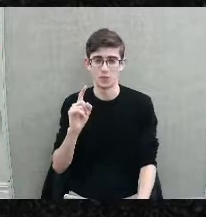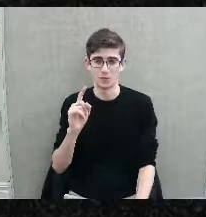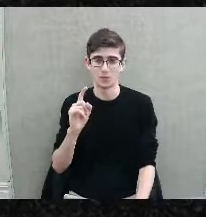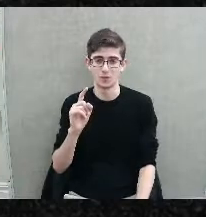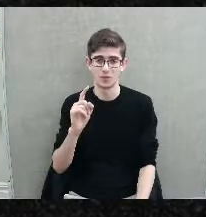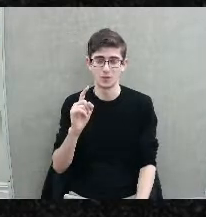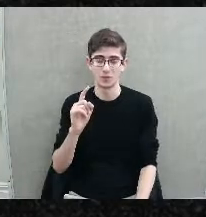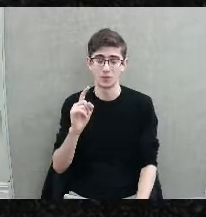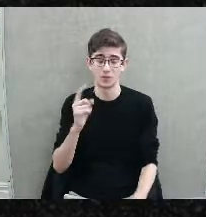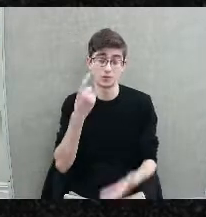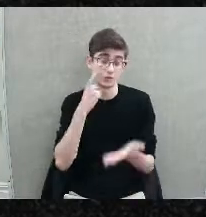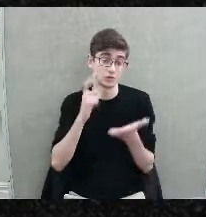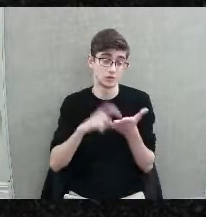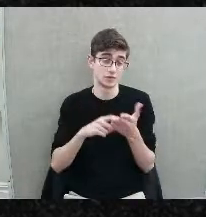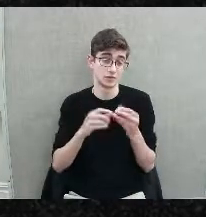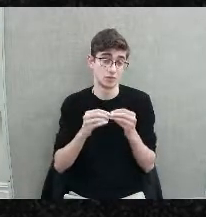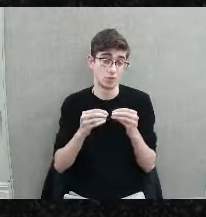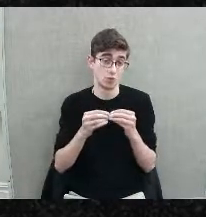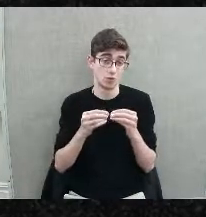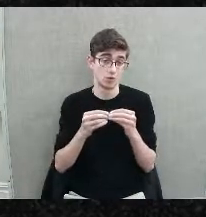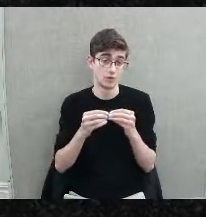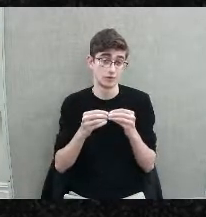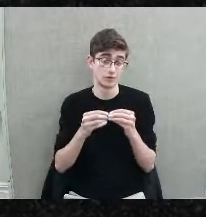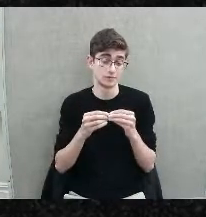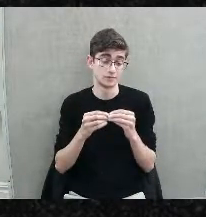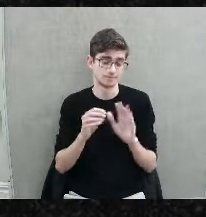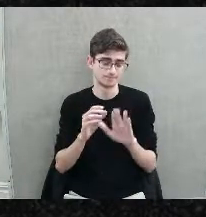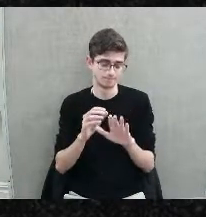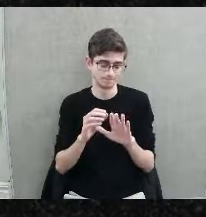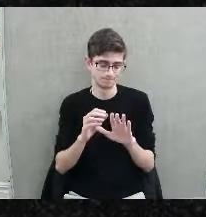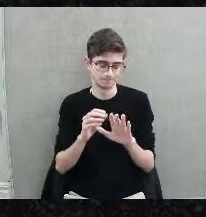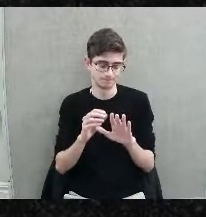among, not prevalence, but